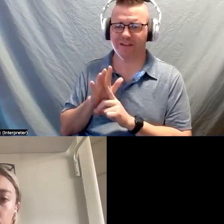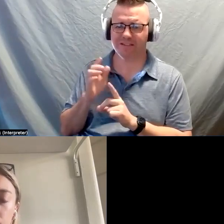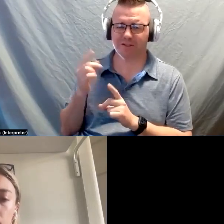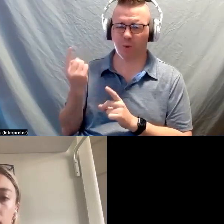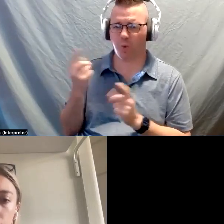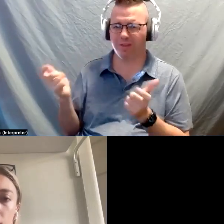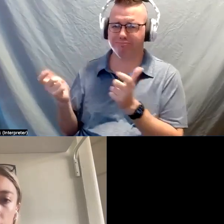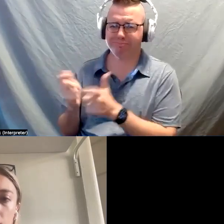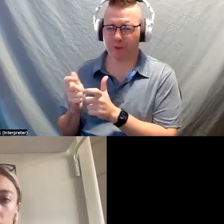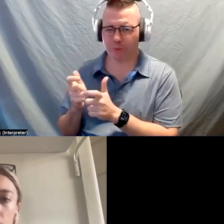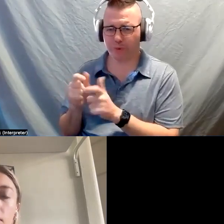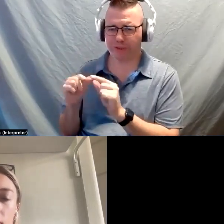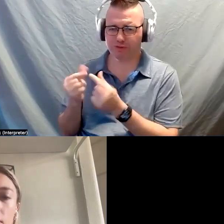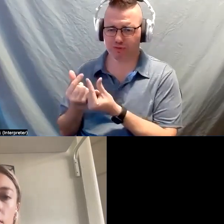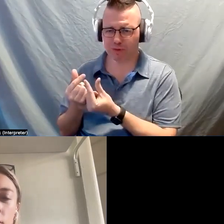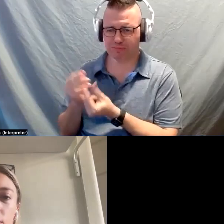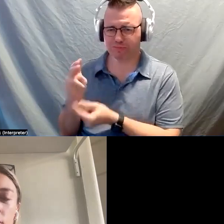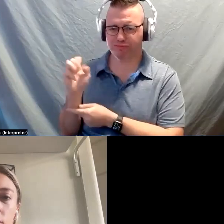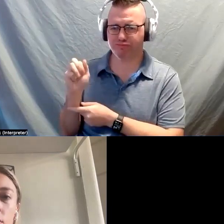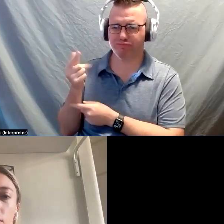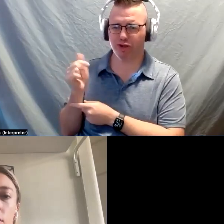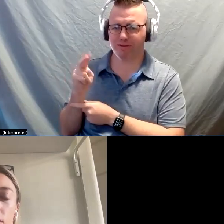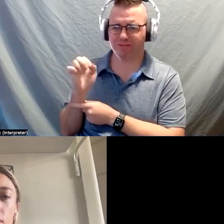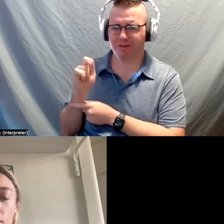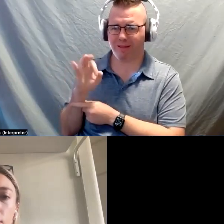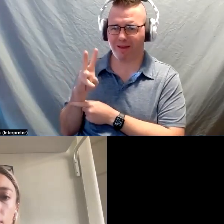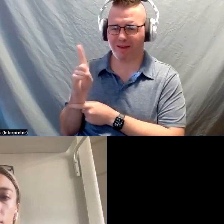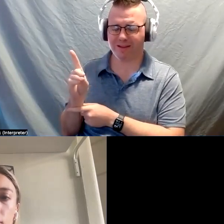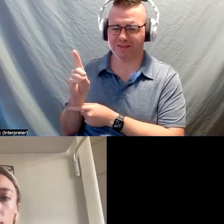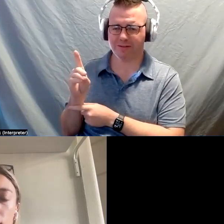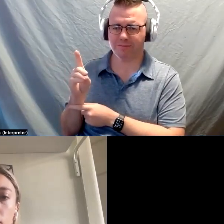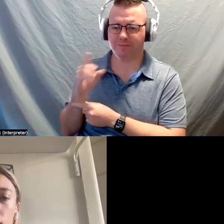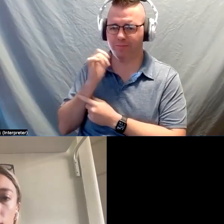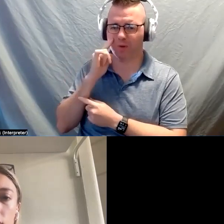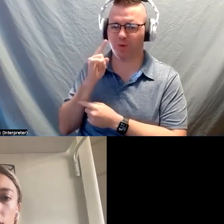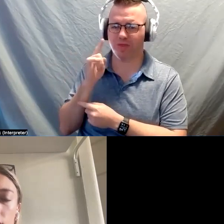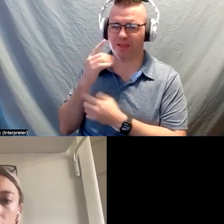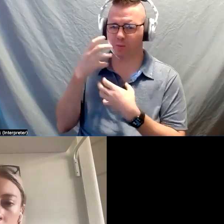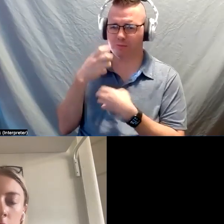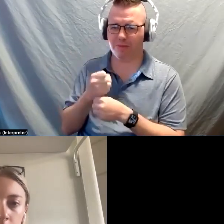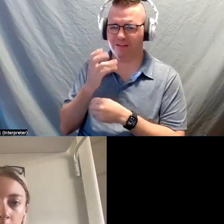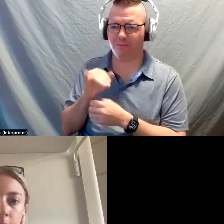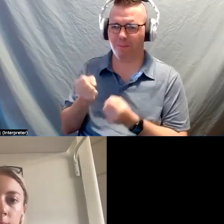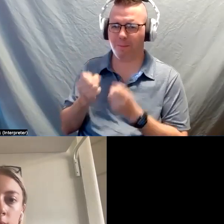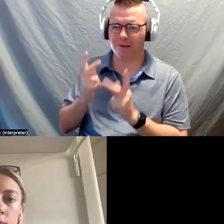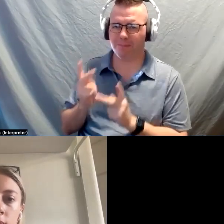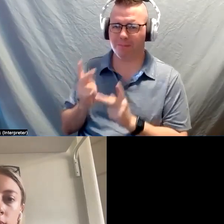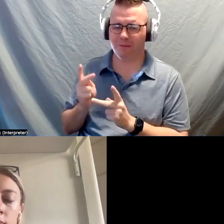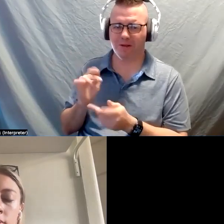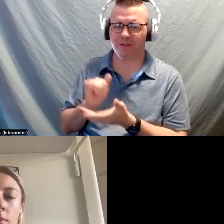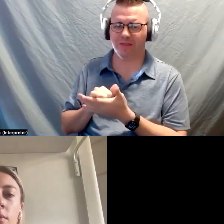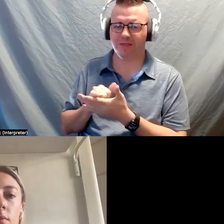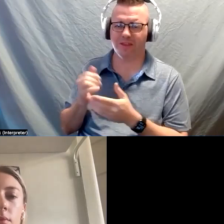minority groups or the marginalized. I don't think it was believed by many healthcare professionals that there were lessons